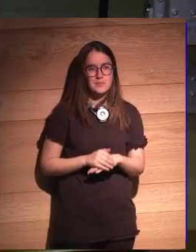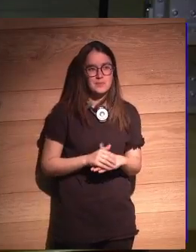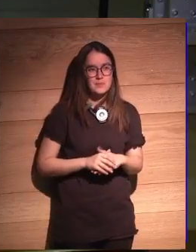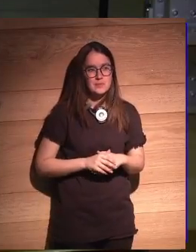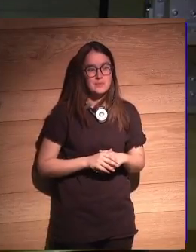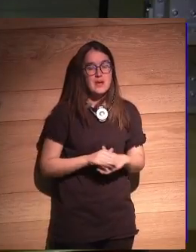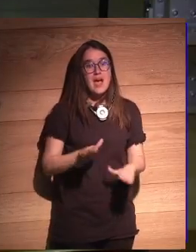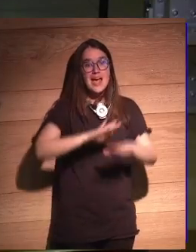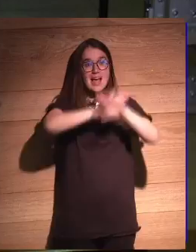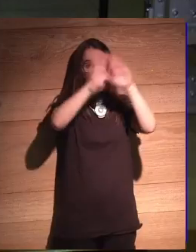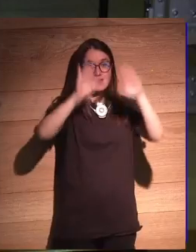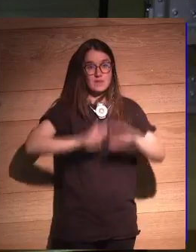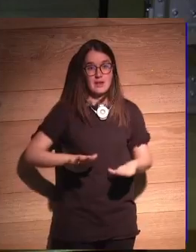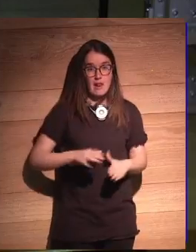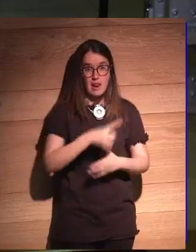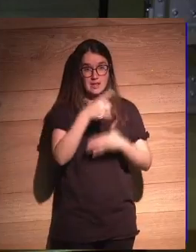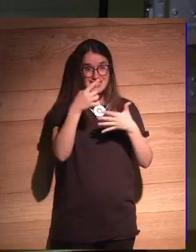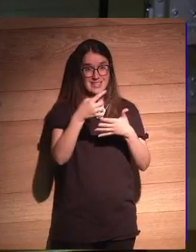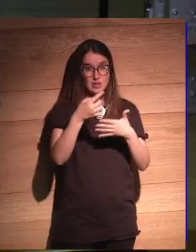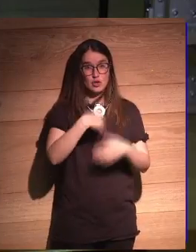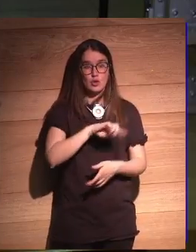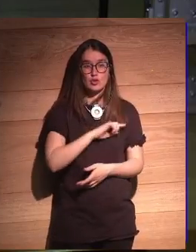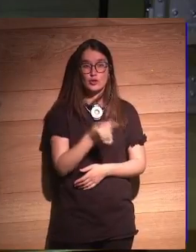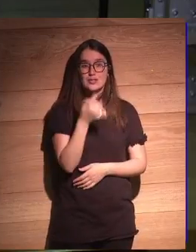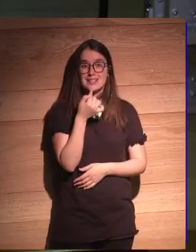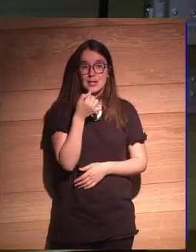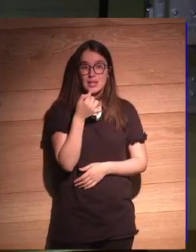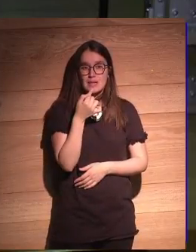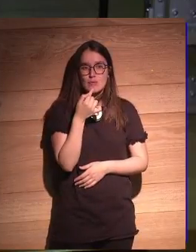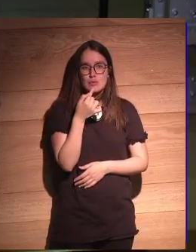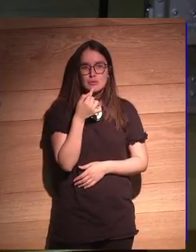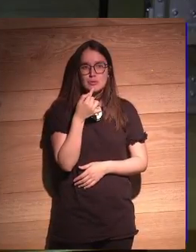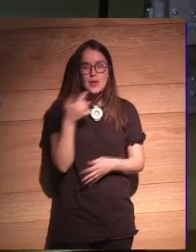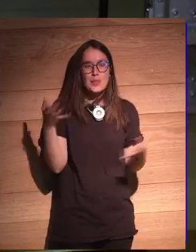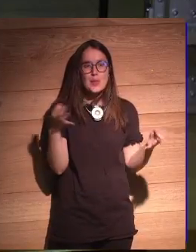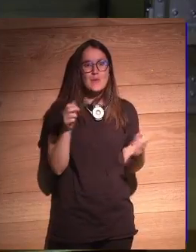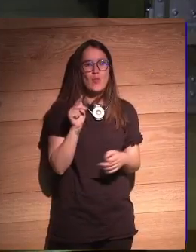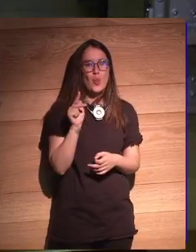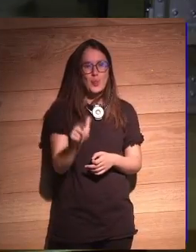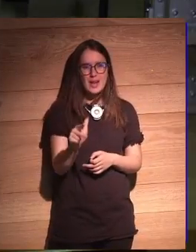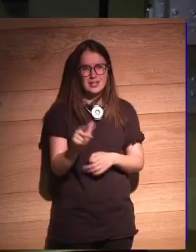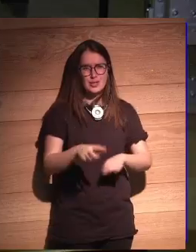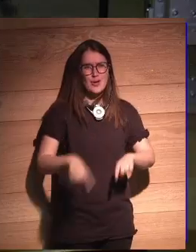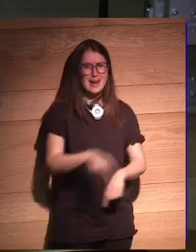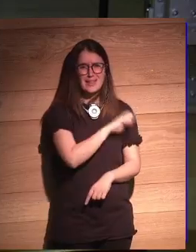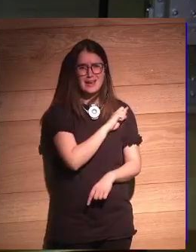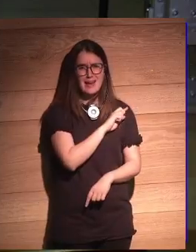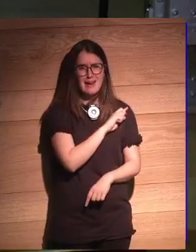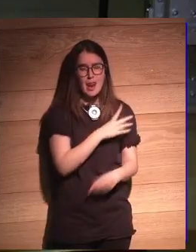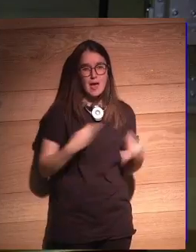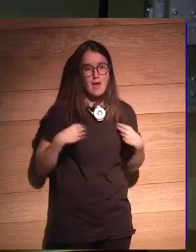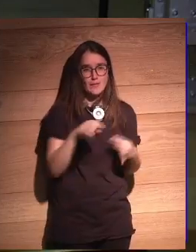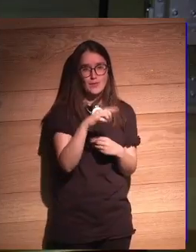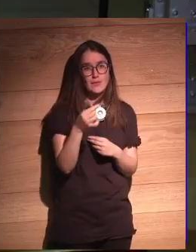Ultimately, finally, we argue for a radical right to housing. And we argue that it's